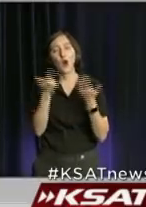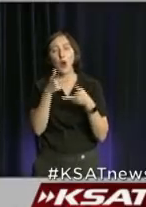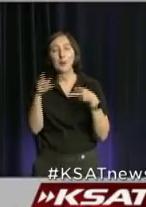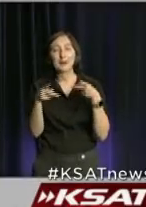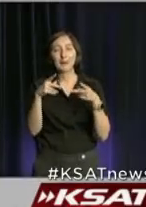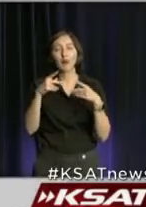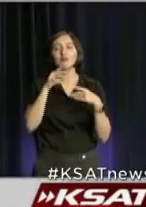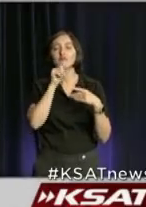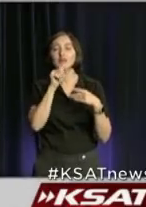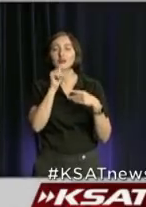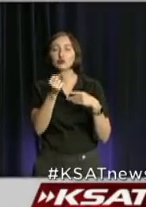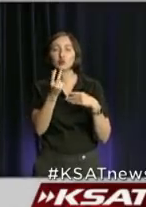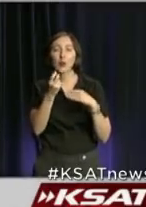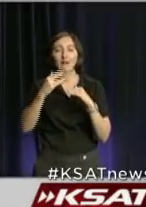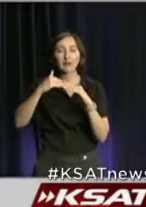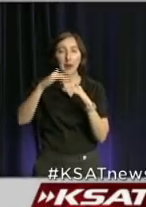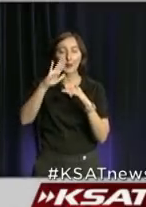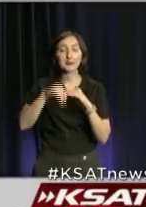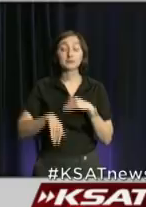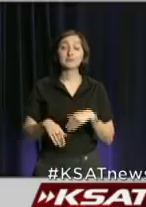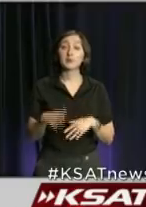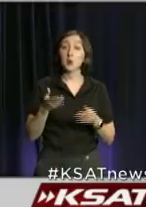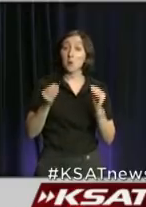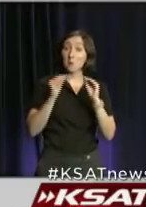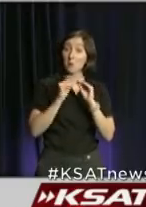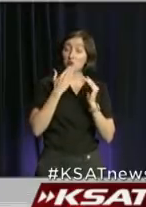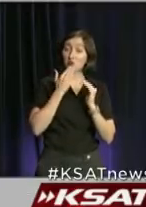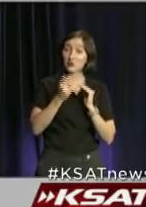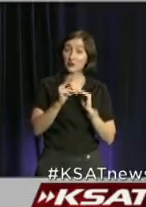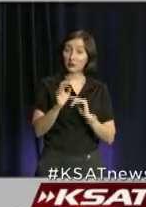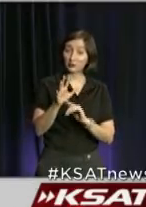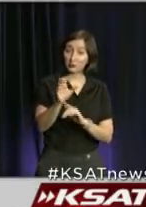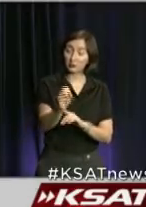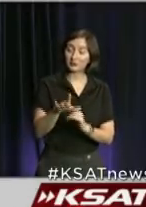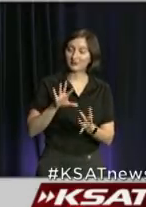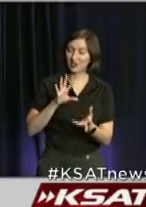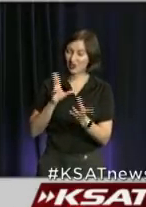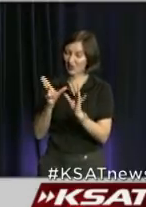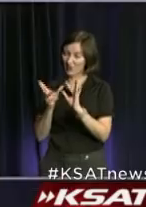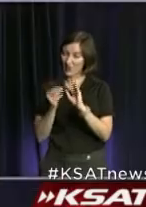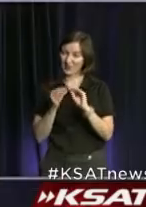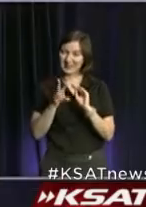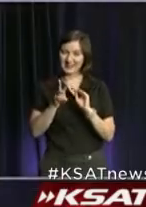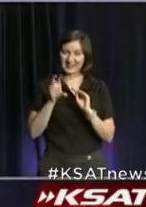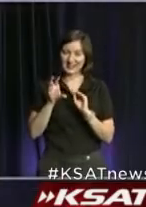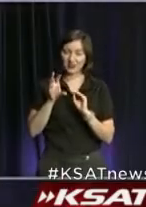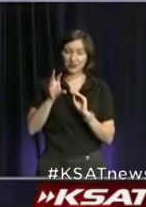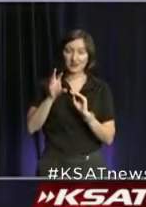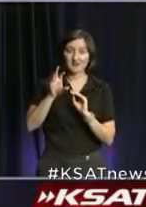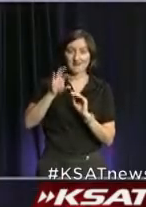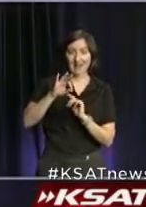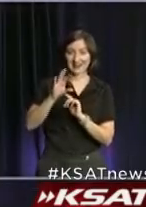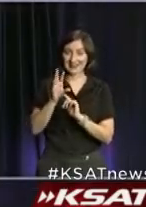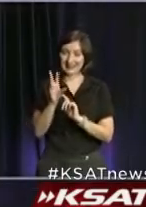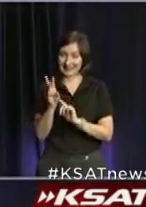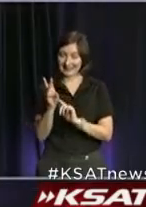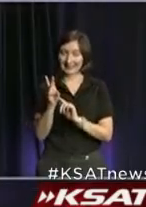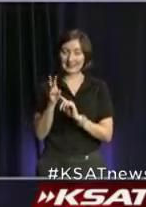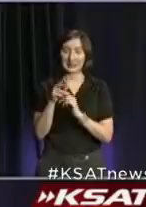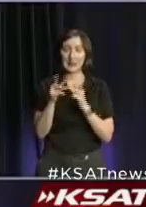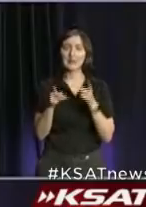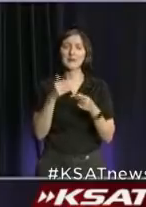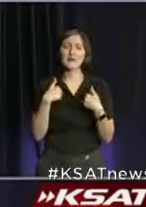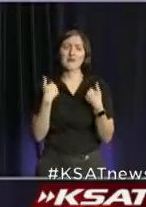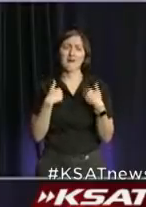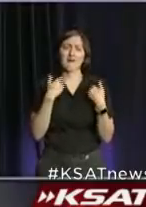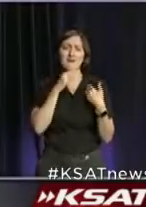more new good news today, and a total of 696 adolescents aged 12 to 15 received their first